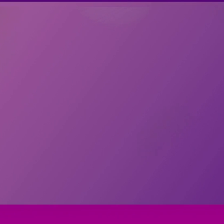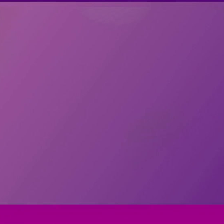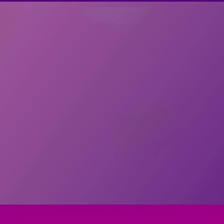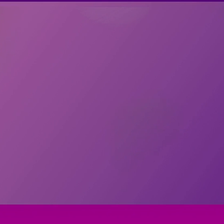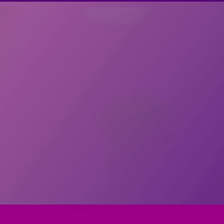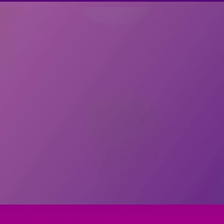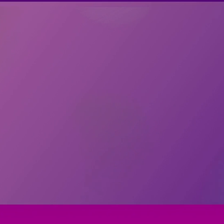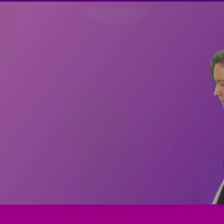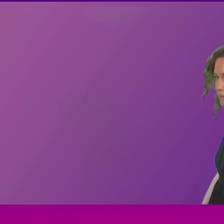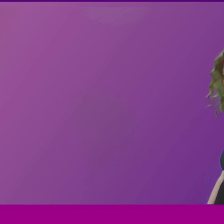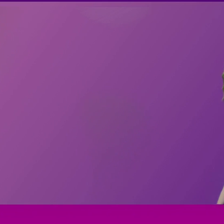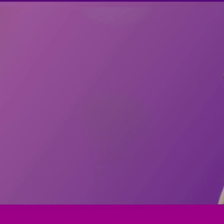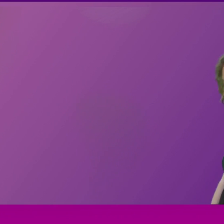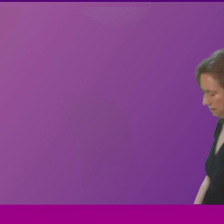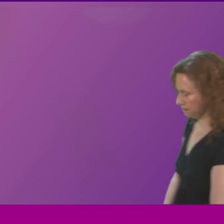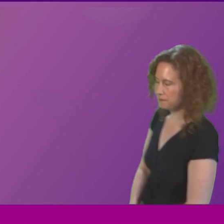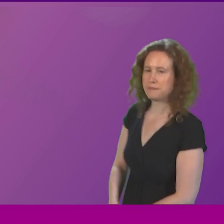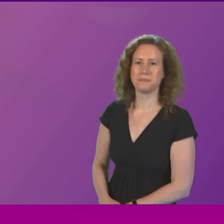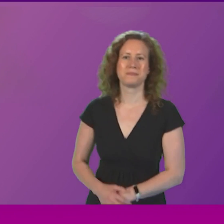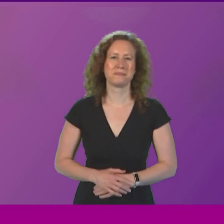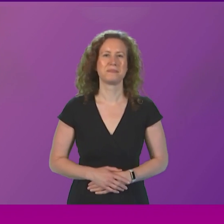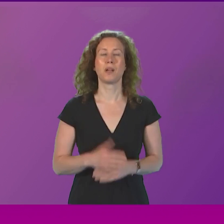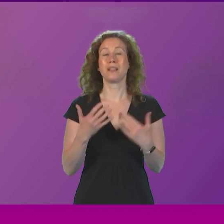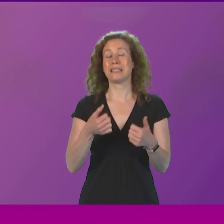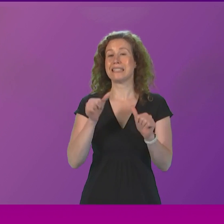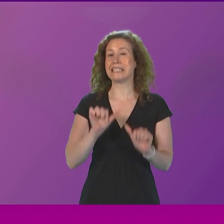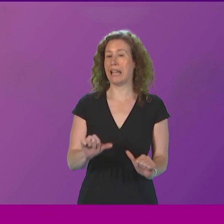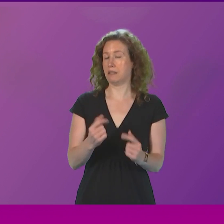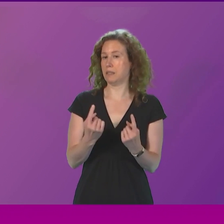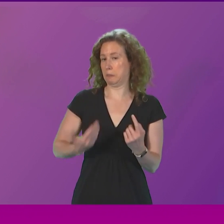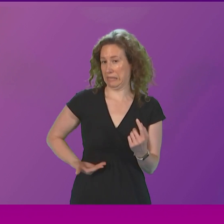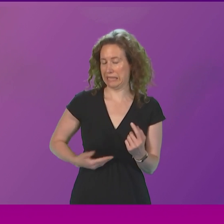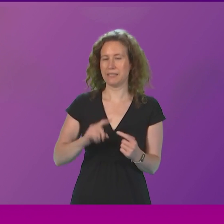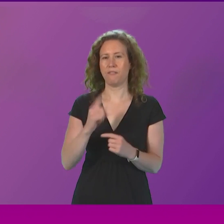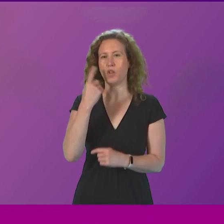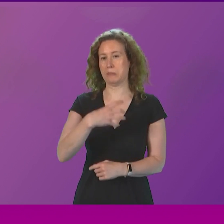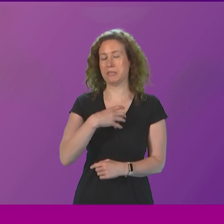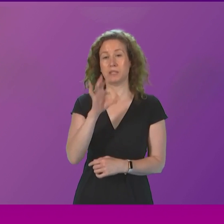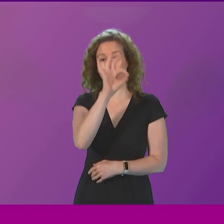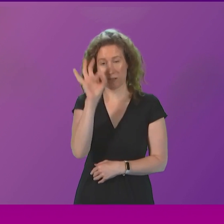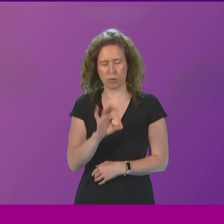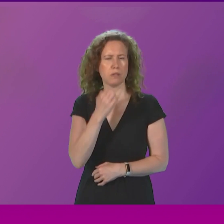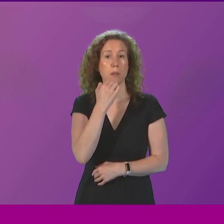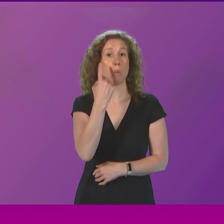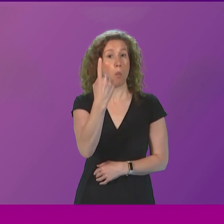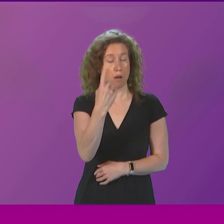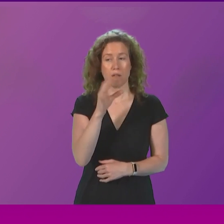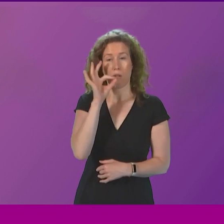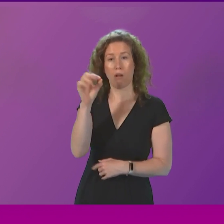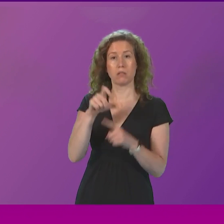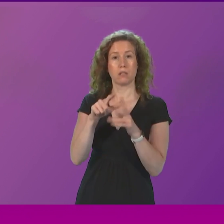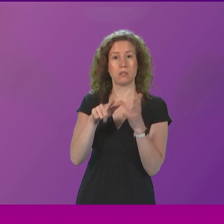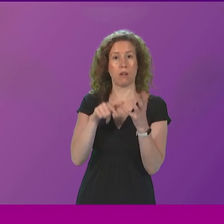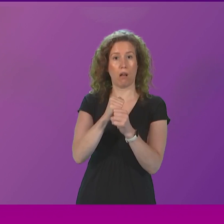Thank you. General questions concluded. The next item of business is First Minister's questions. And at question number one, I call Douglas